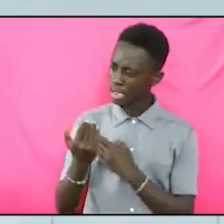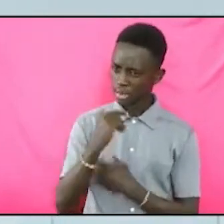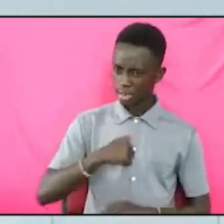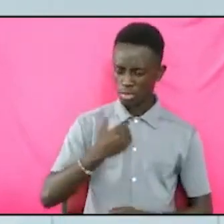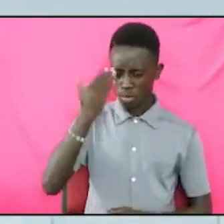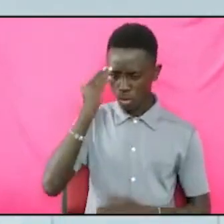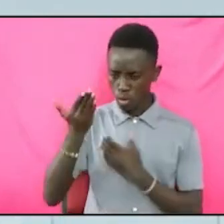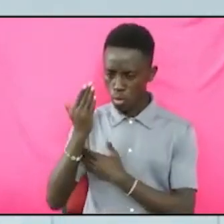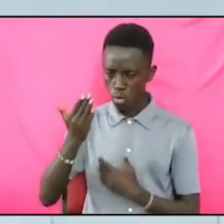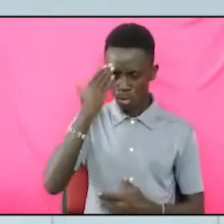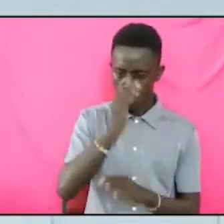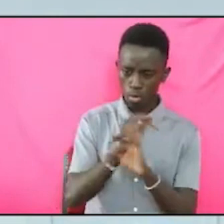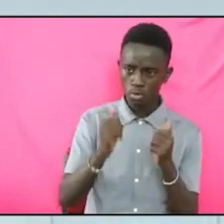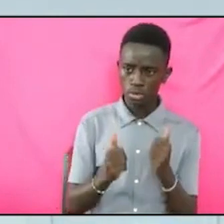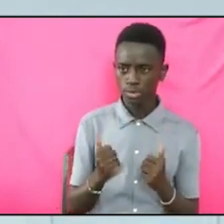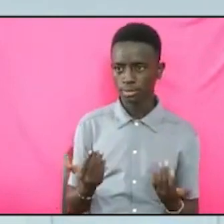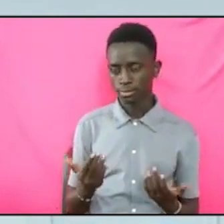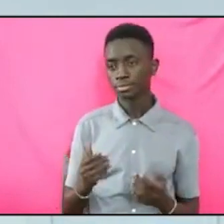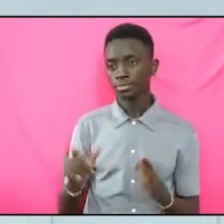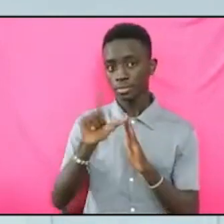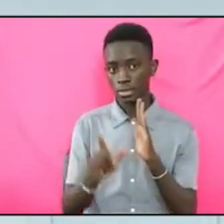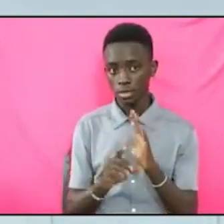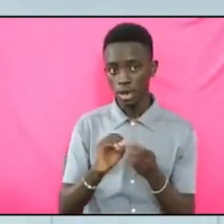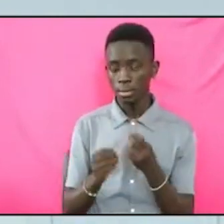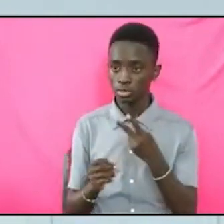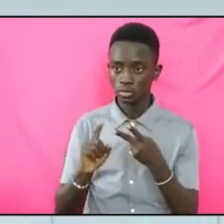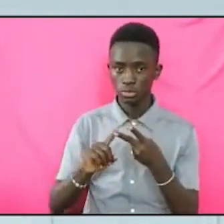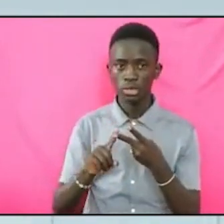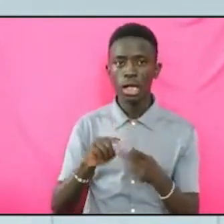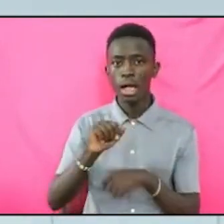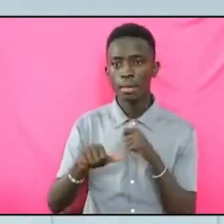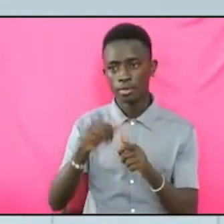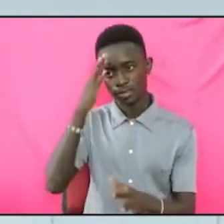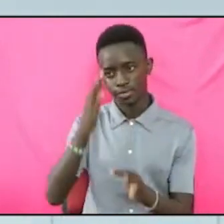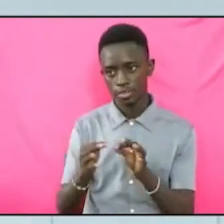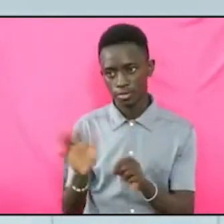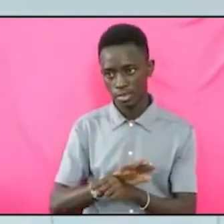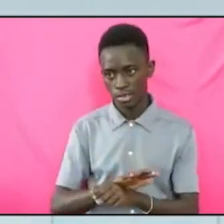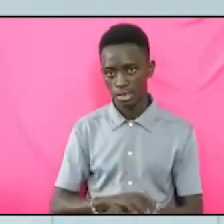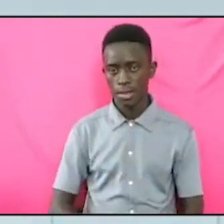Lesson number two is a lesson on faithfulness.